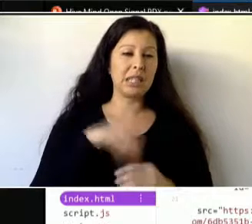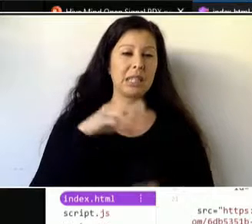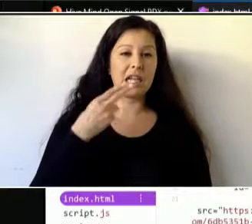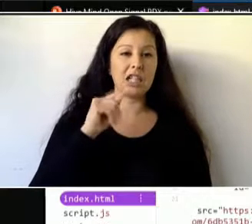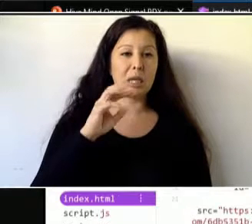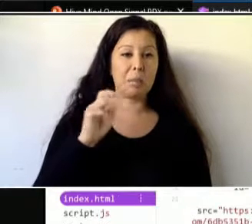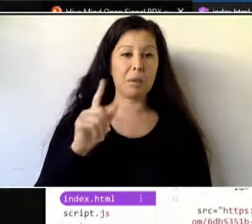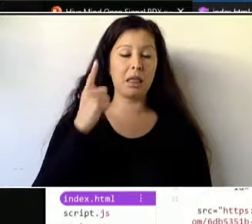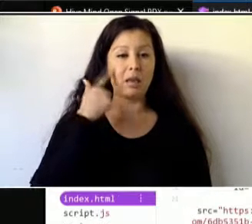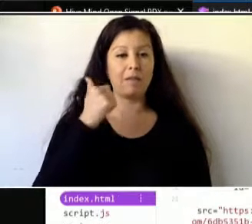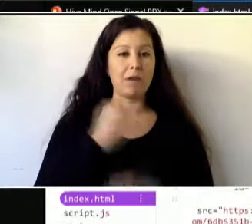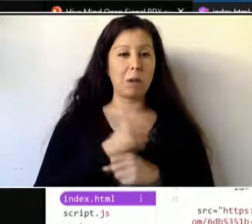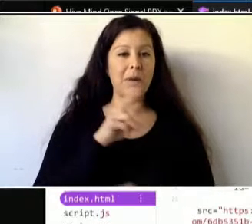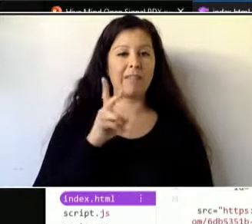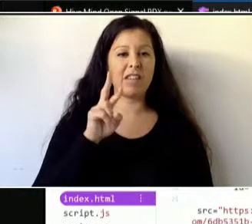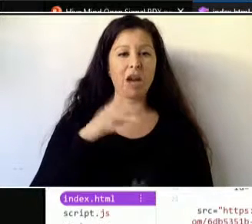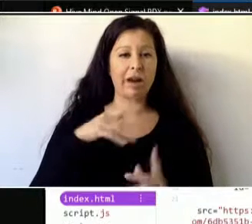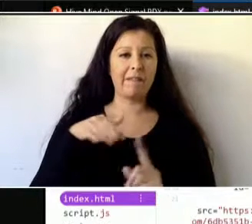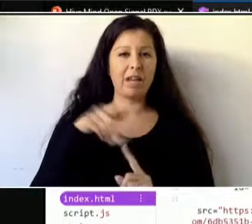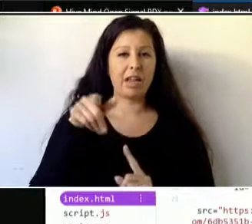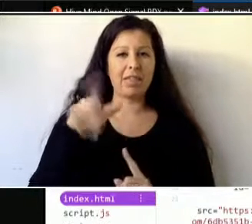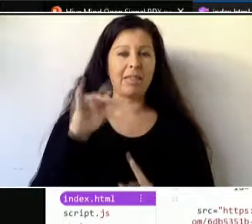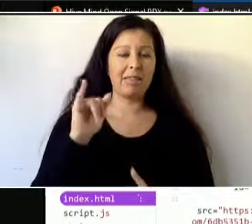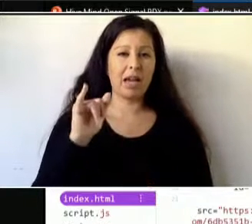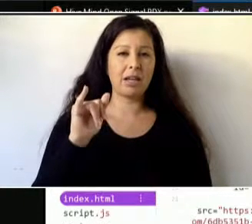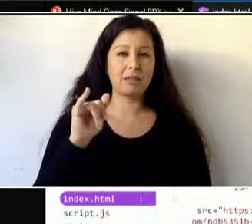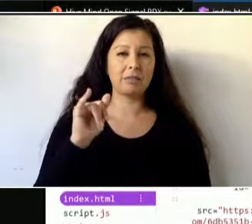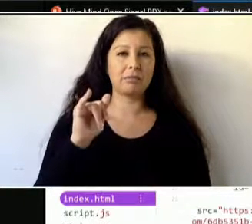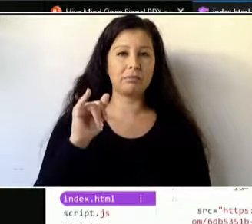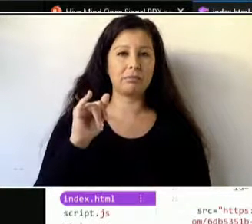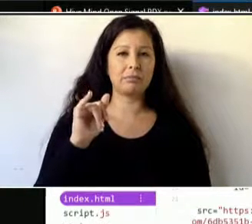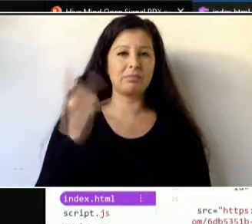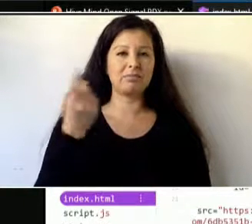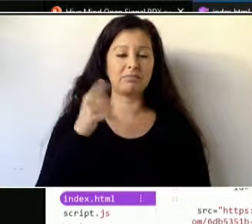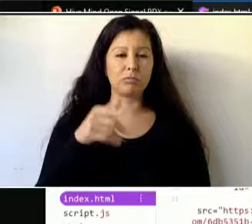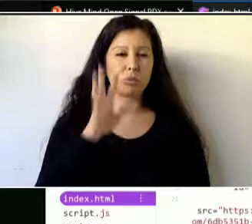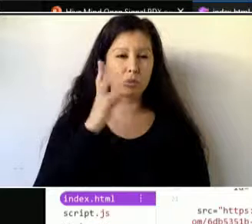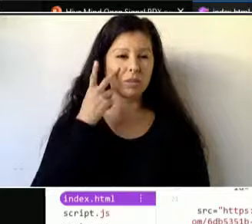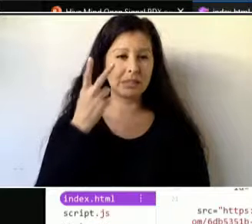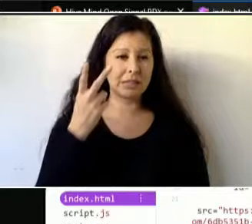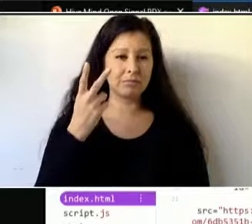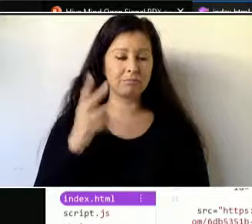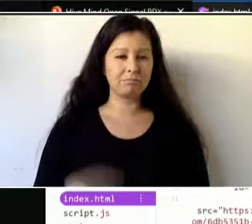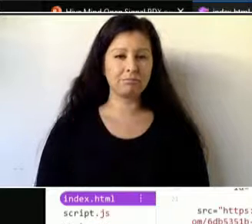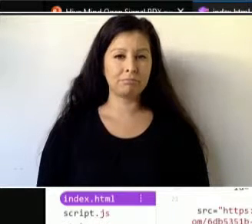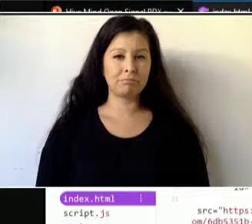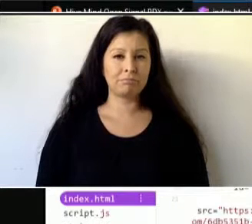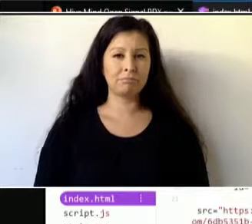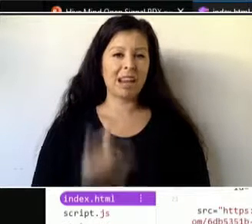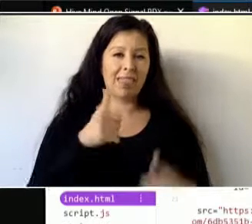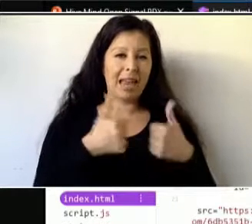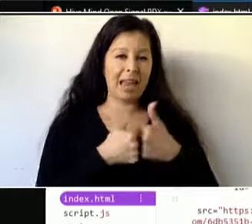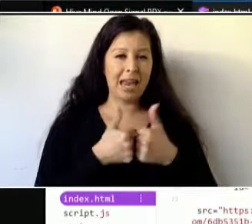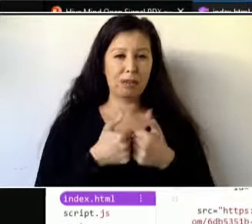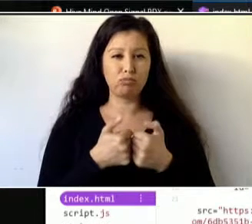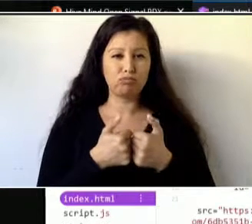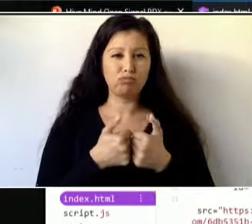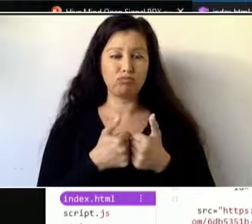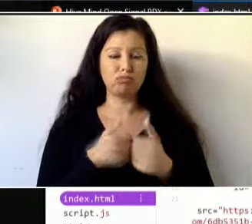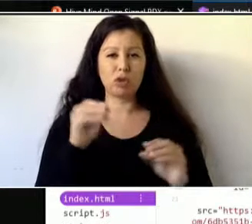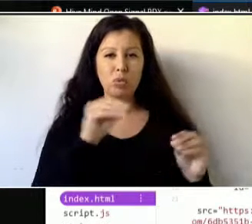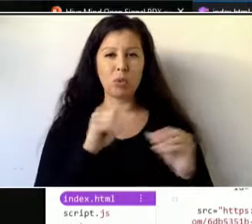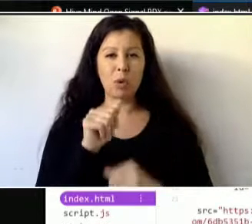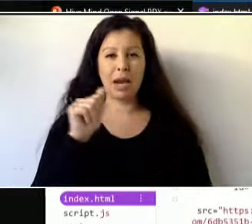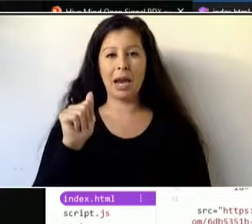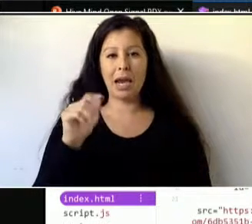to create a VR environment. So this is kind of like, you know, something that you would see kind of like a game, you know, you can move around with